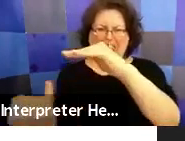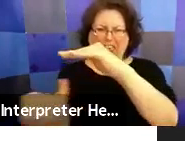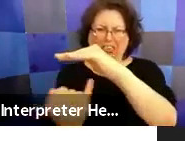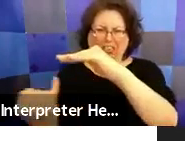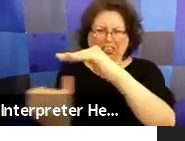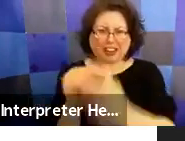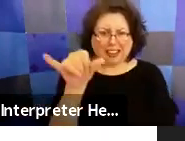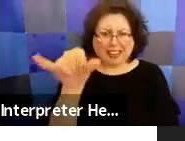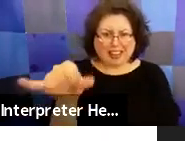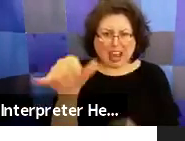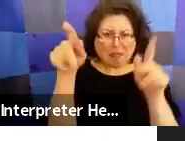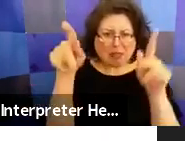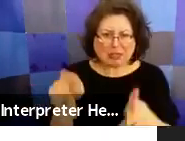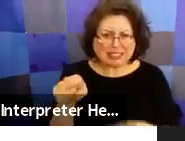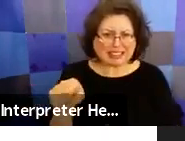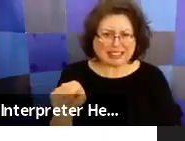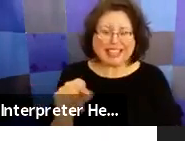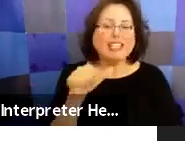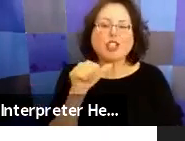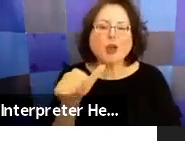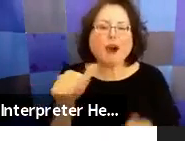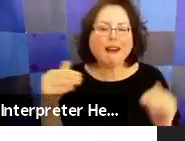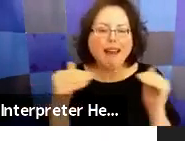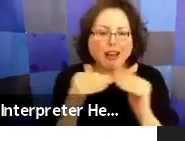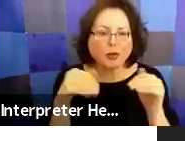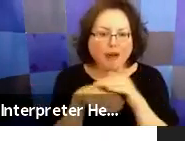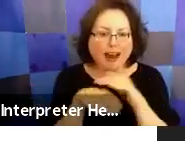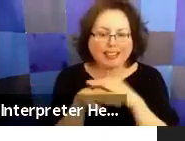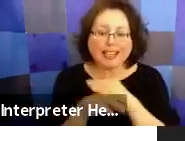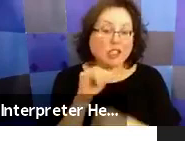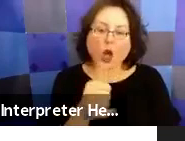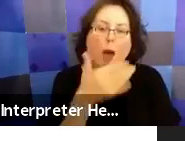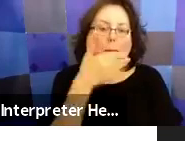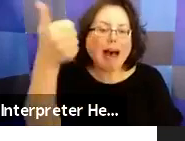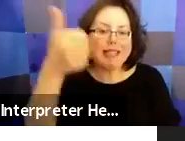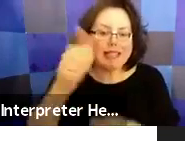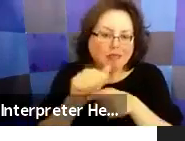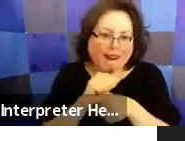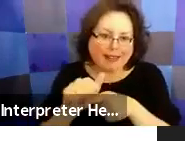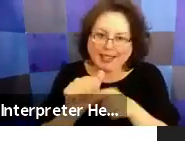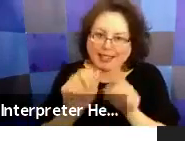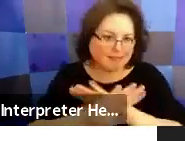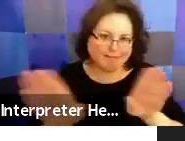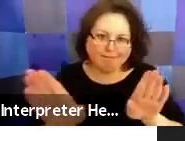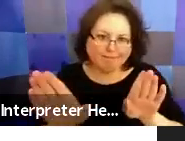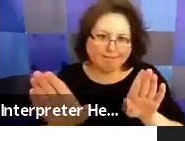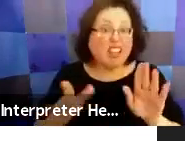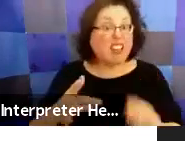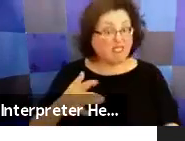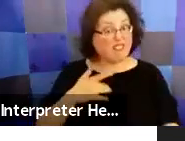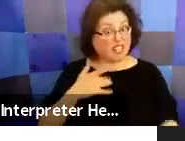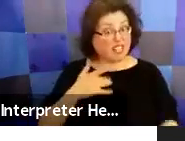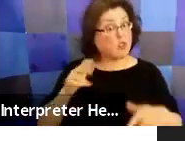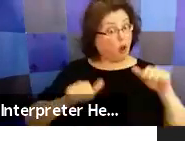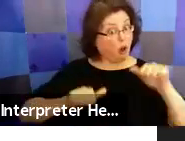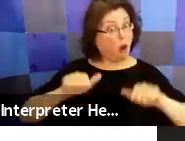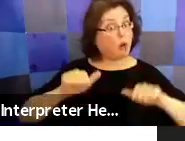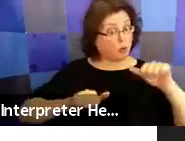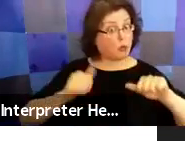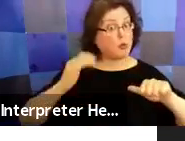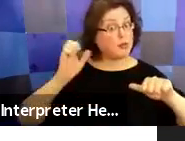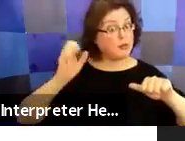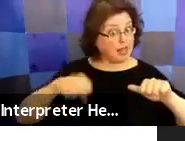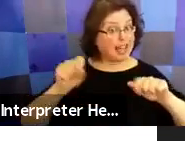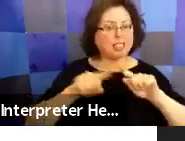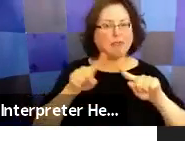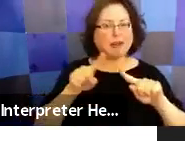it does not provide equitable access, and it is not a best practice, right? And so even though it feels a little bit awkward, you want to make